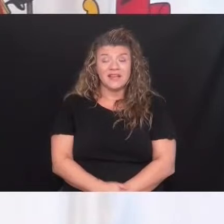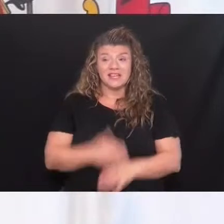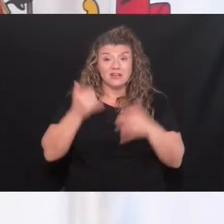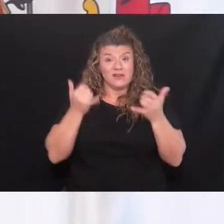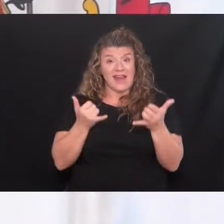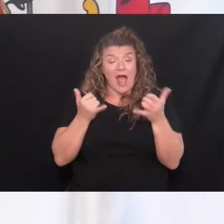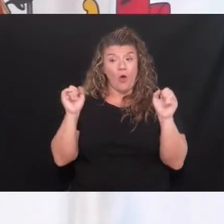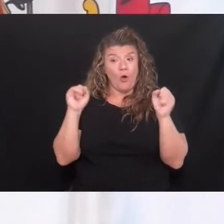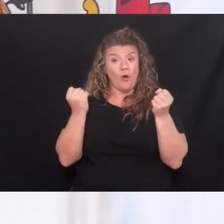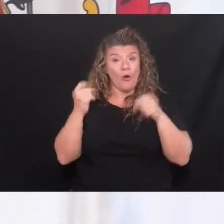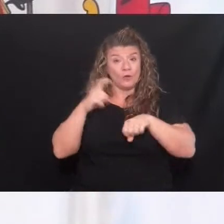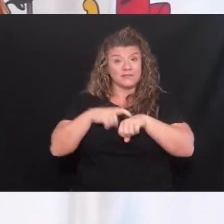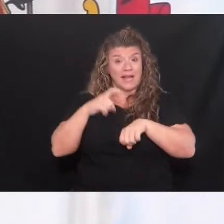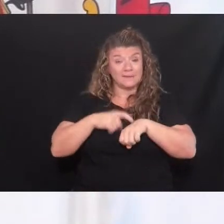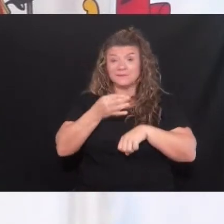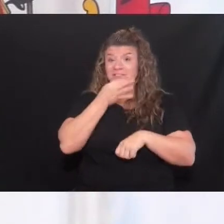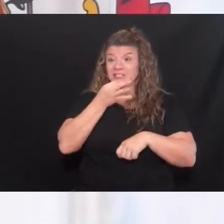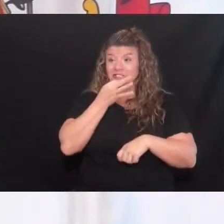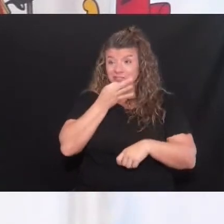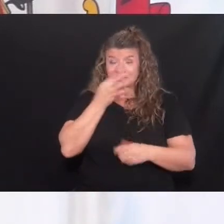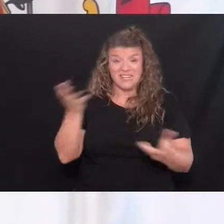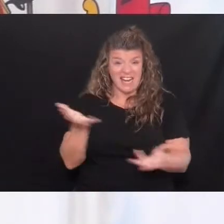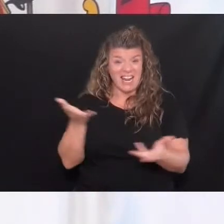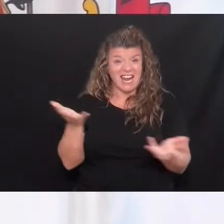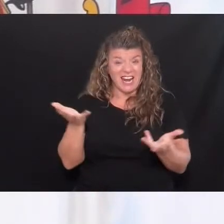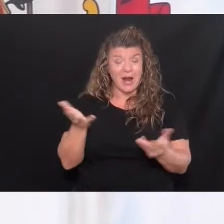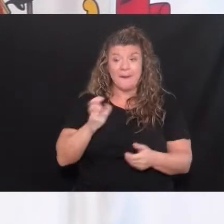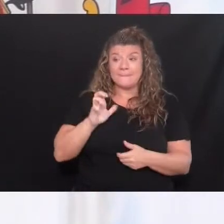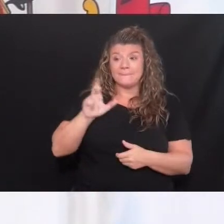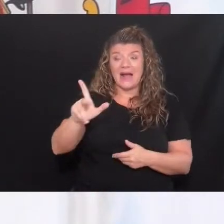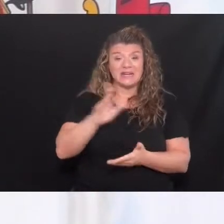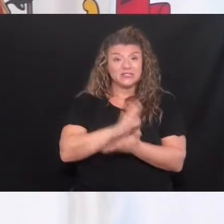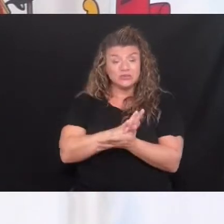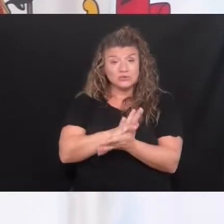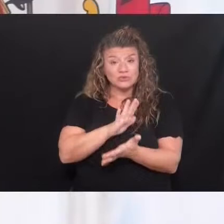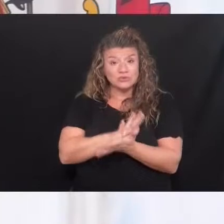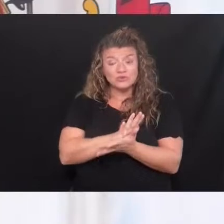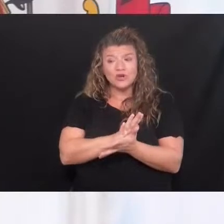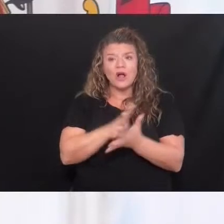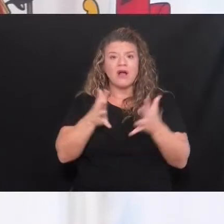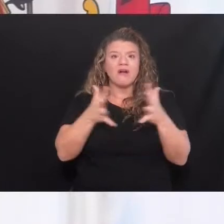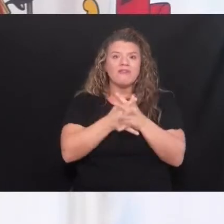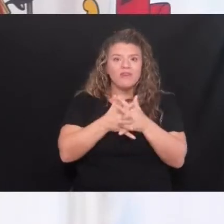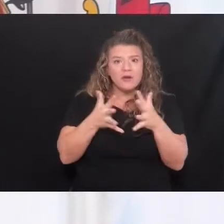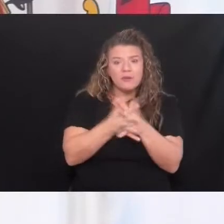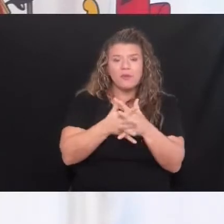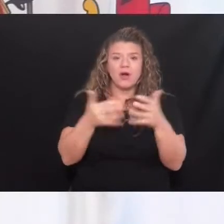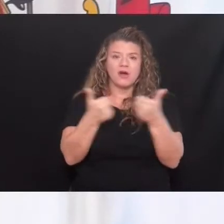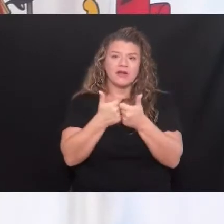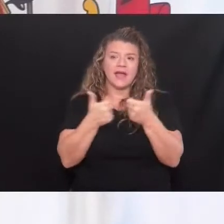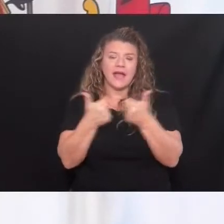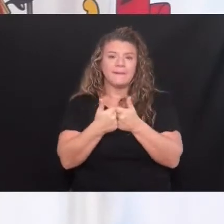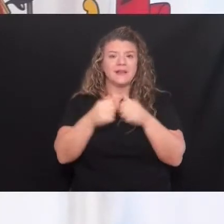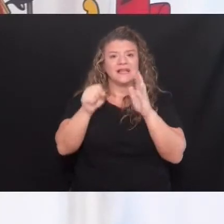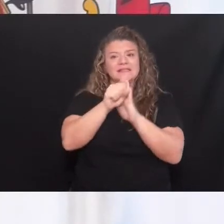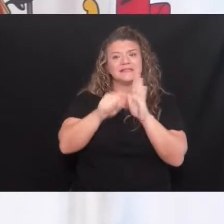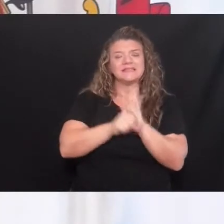that comes, and as we get back to school, football games, state